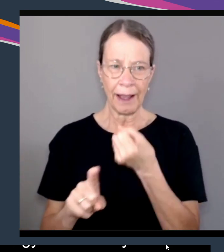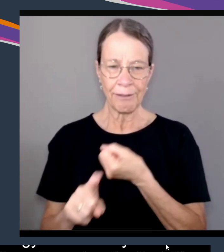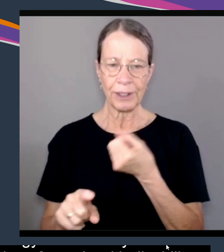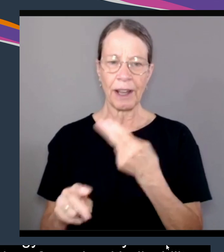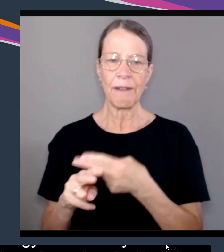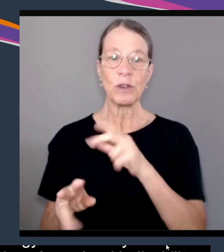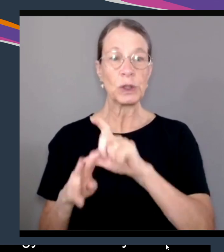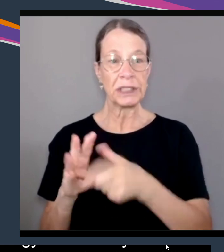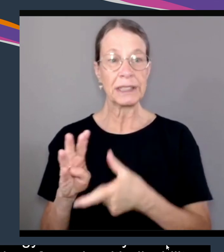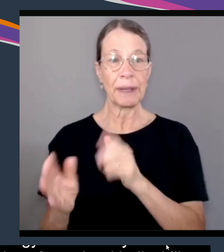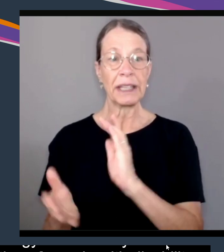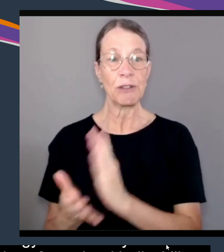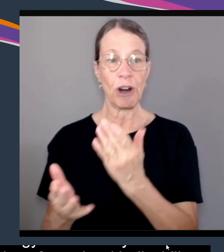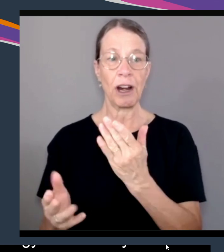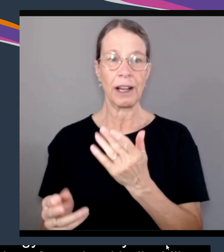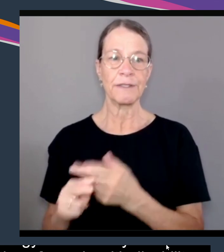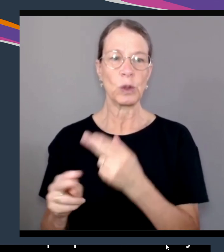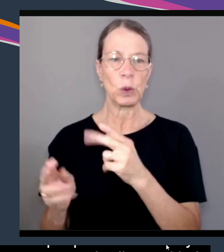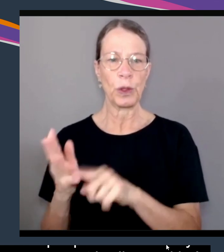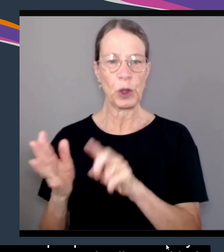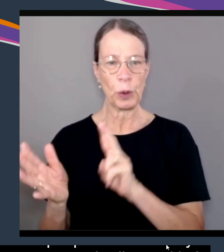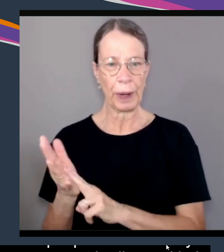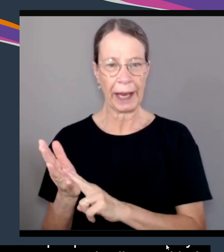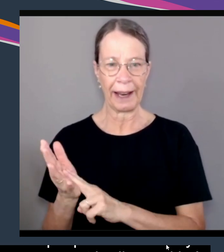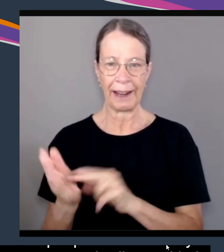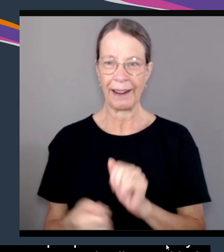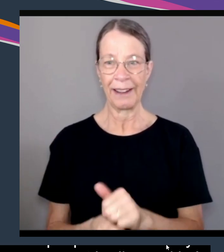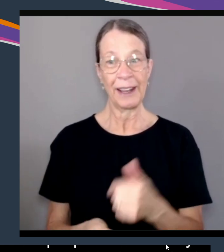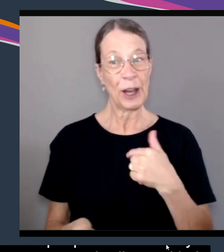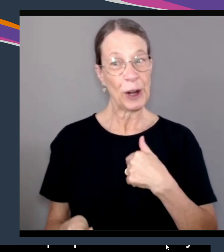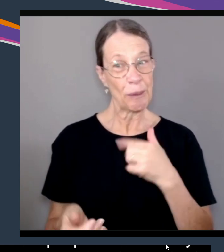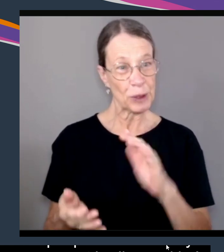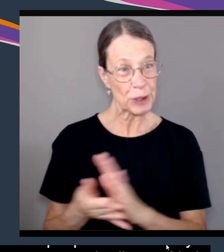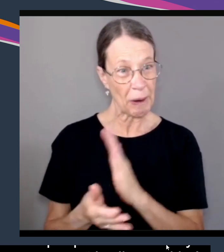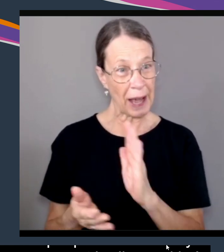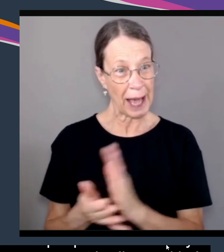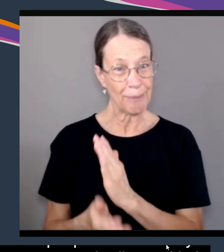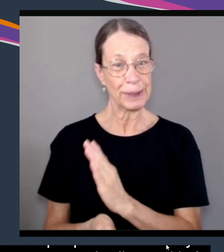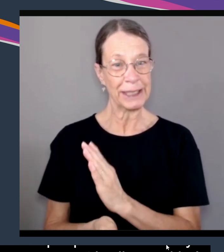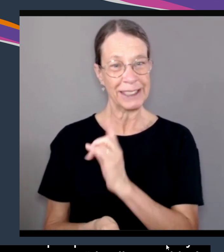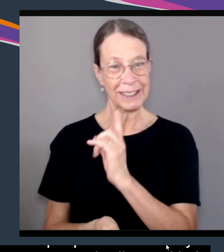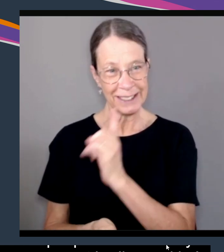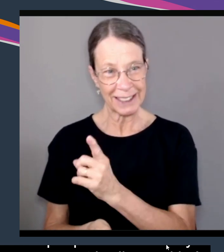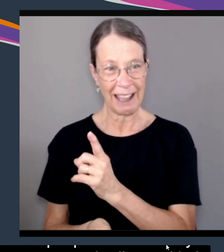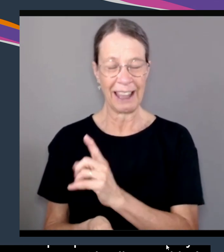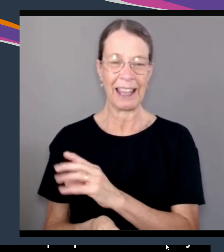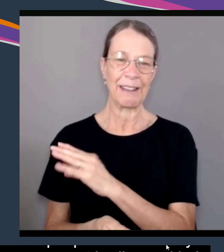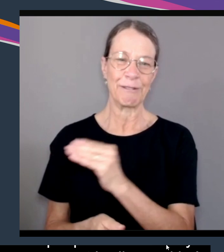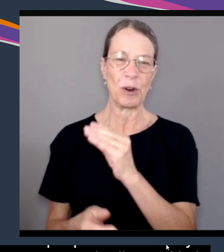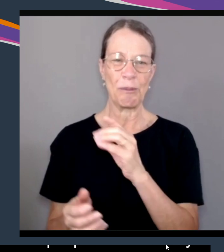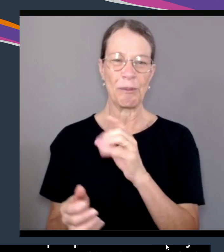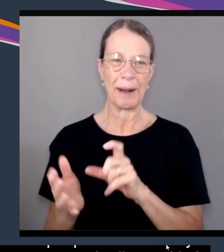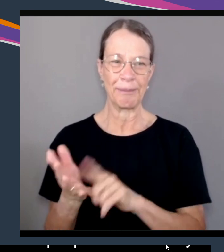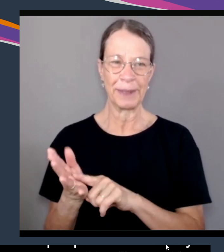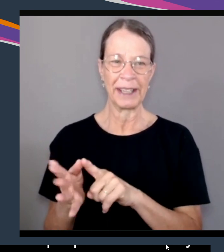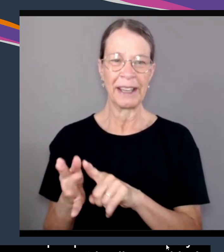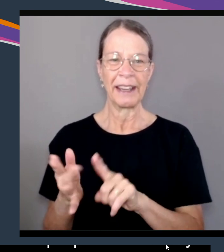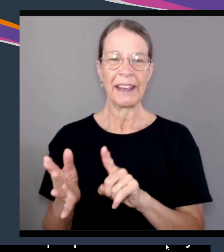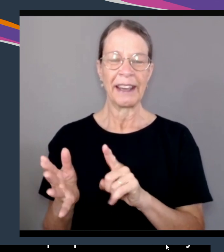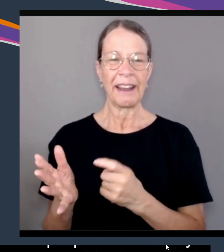I'm also so pleased to share on behalf of our Chair Claire, who's up late at night overseas, that our